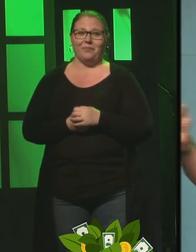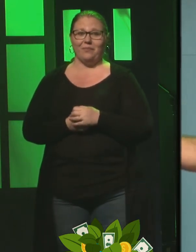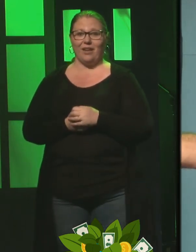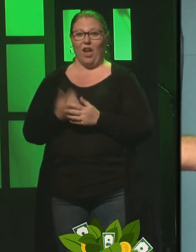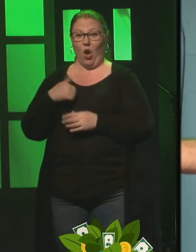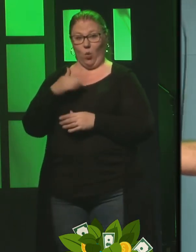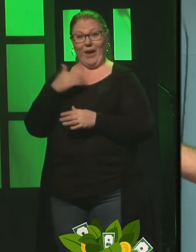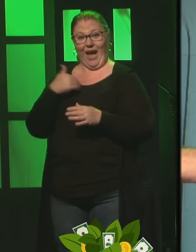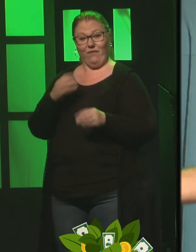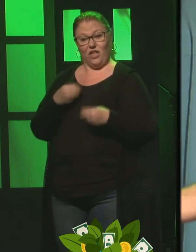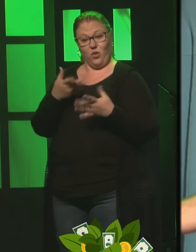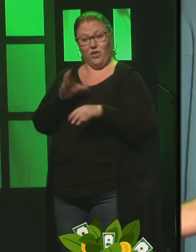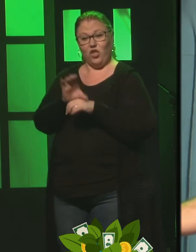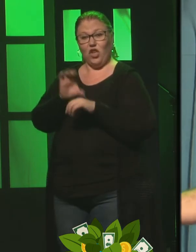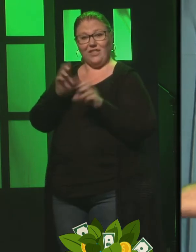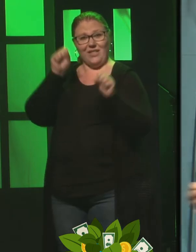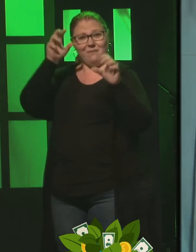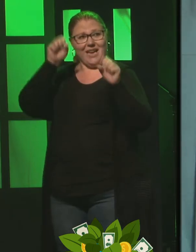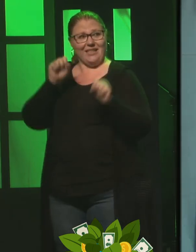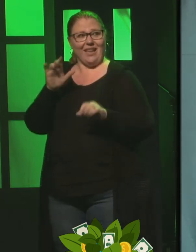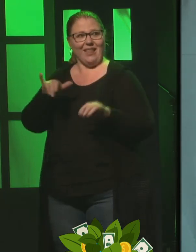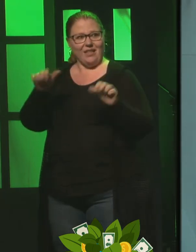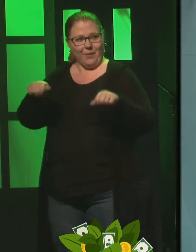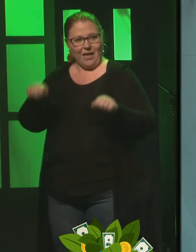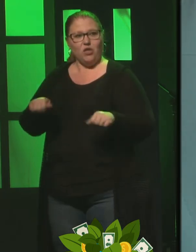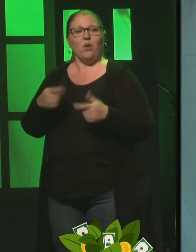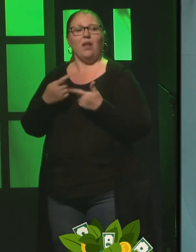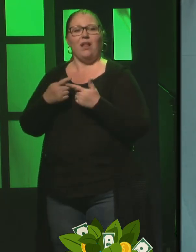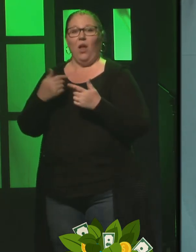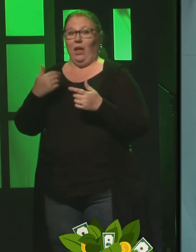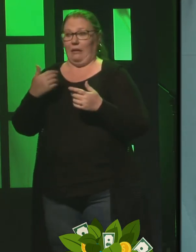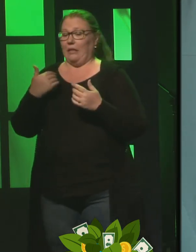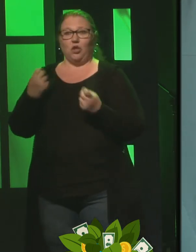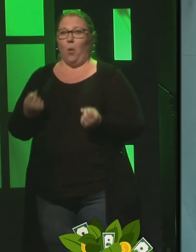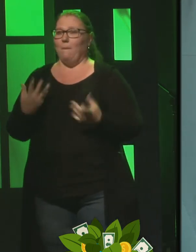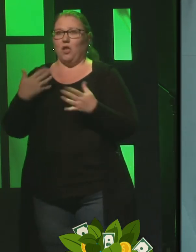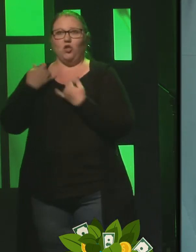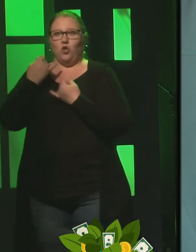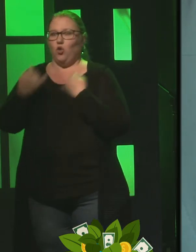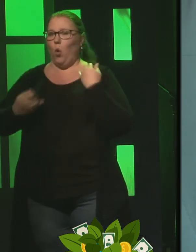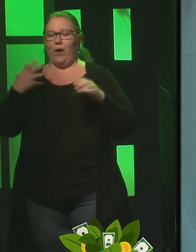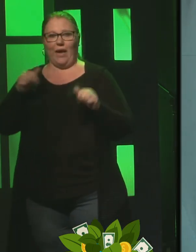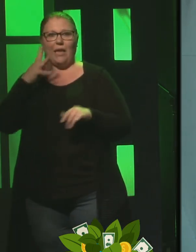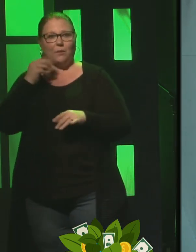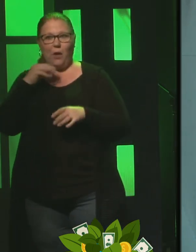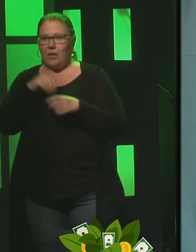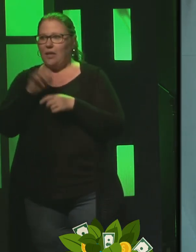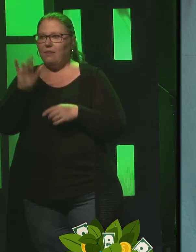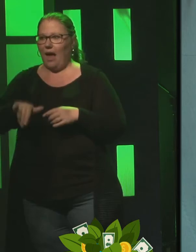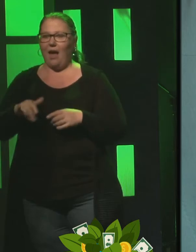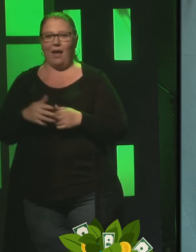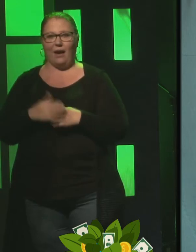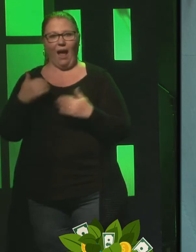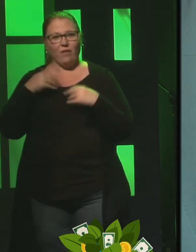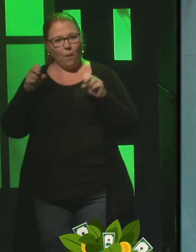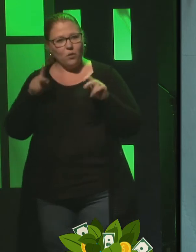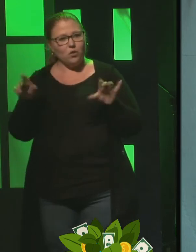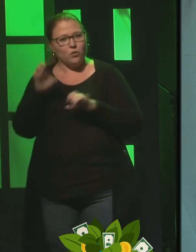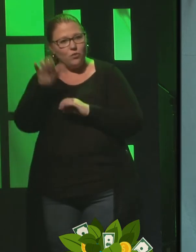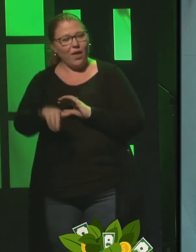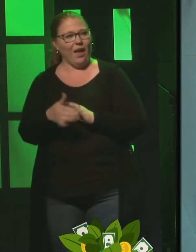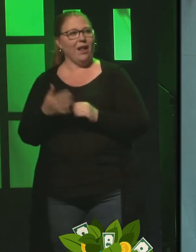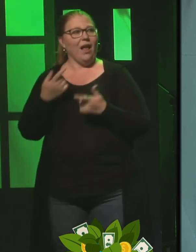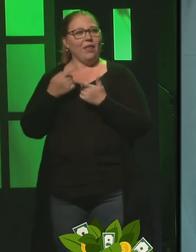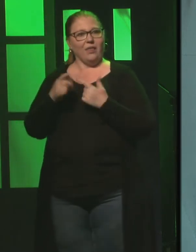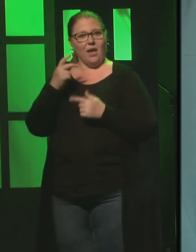We have a generous church. That's amazing. That's the potential. And there's so much joy in that. So much joy in getting to do that. And